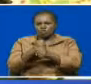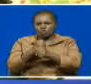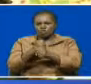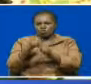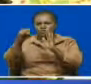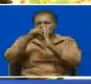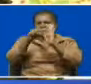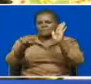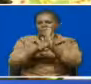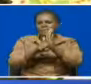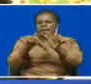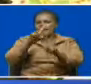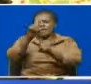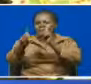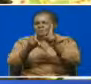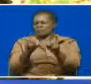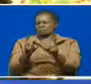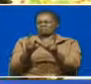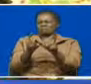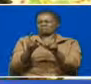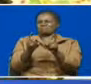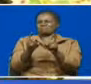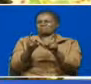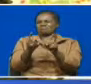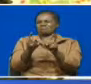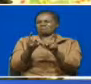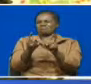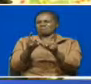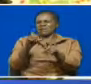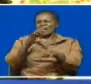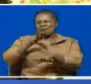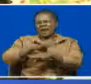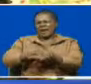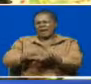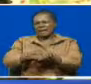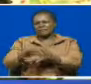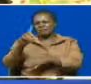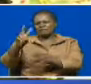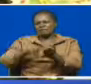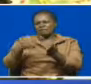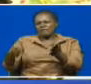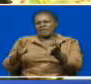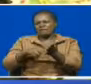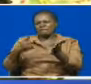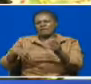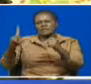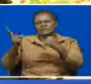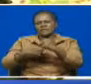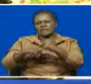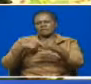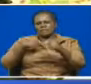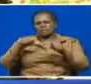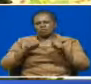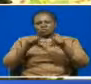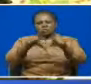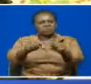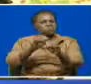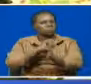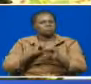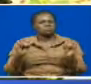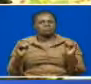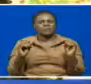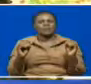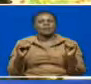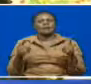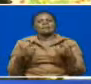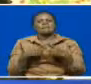of semester examinations, I had 6 supplementaries and I was not in a position to continue my education. I was discontinued.